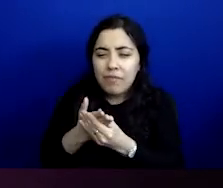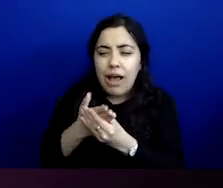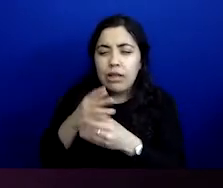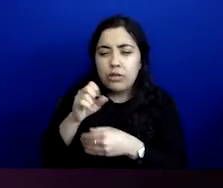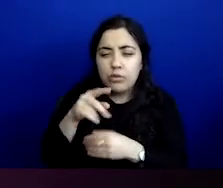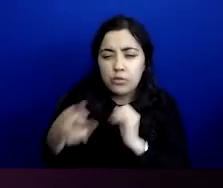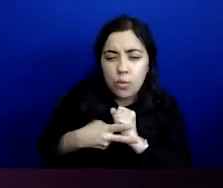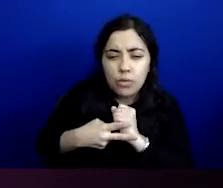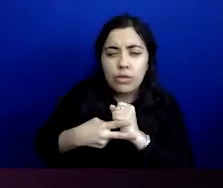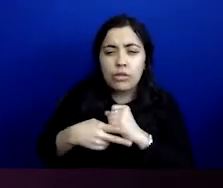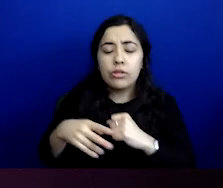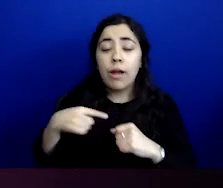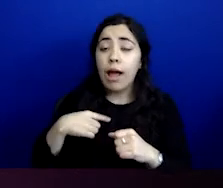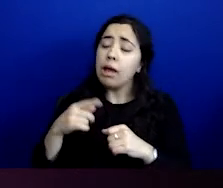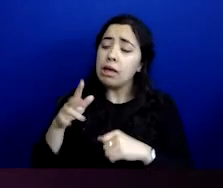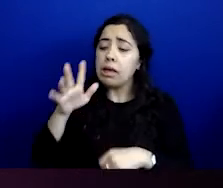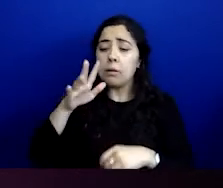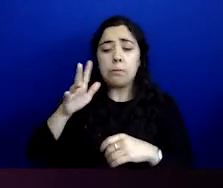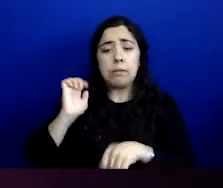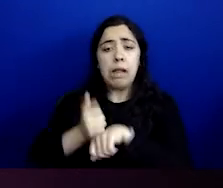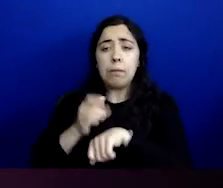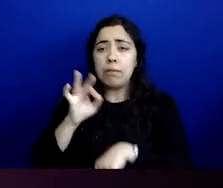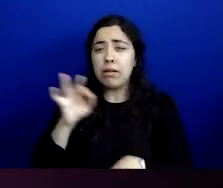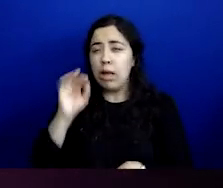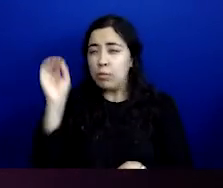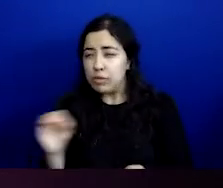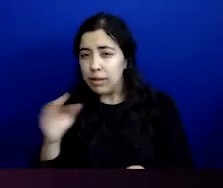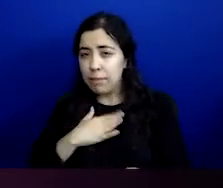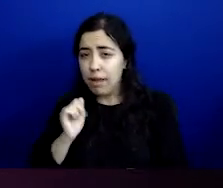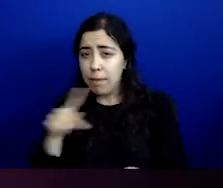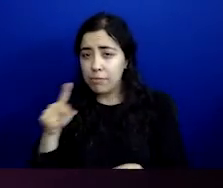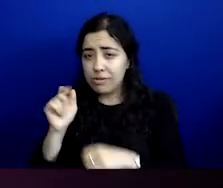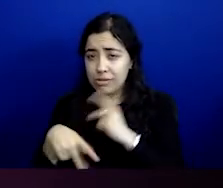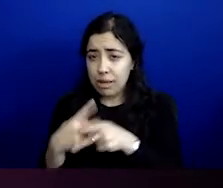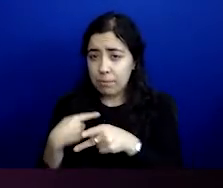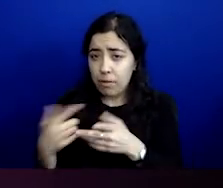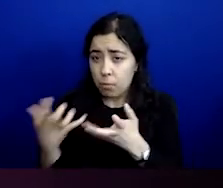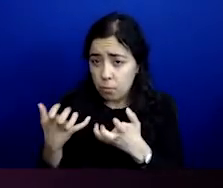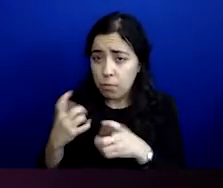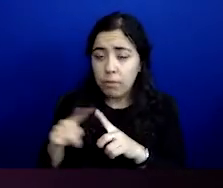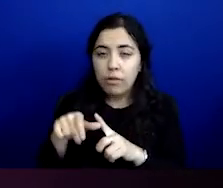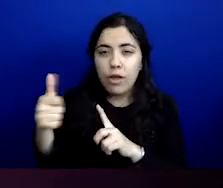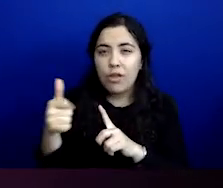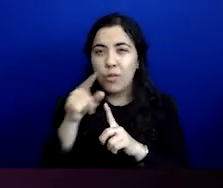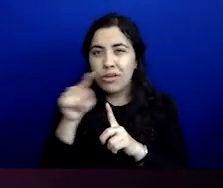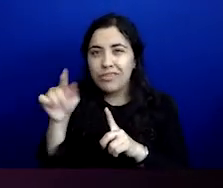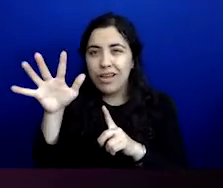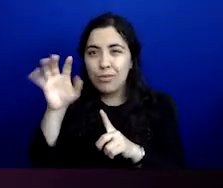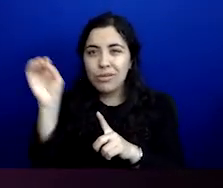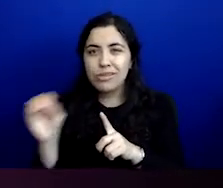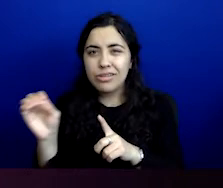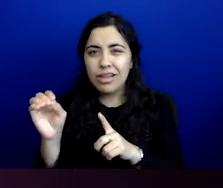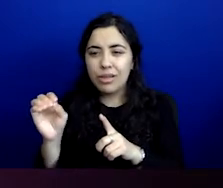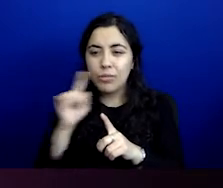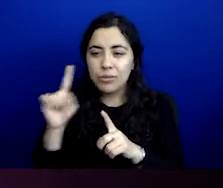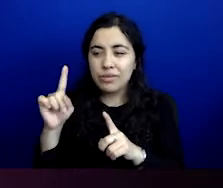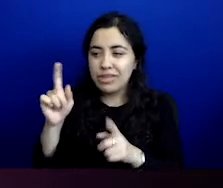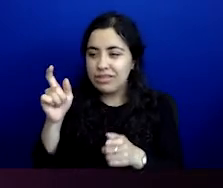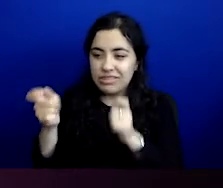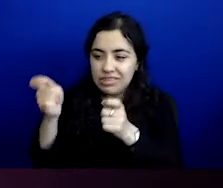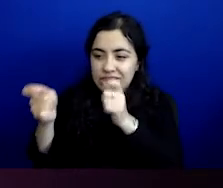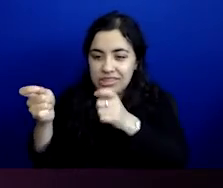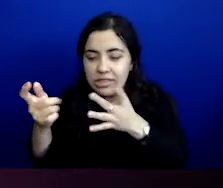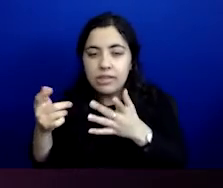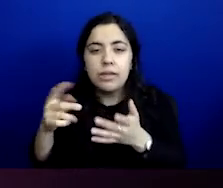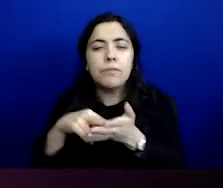can essentially build out 99% of the types of applications that I want, and then that other 1 to 5% is going to be kind of the differentiator. So what